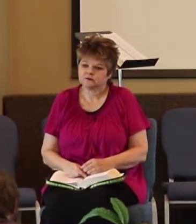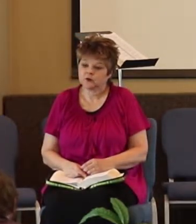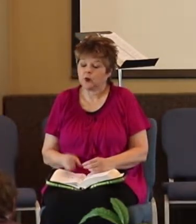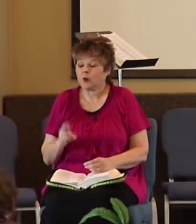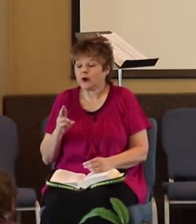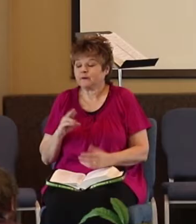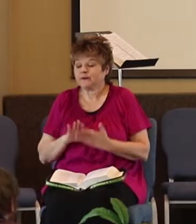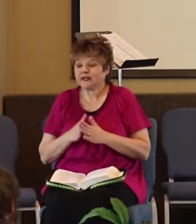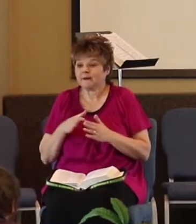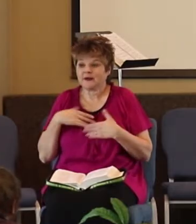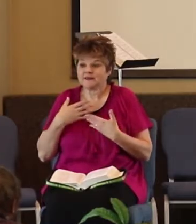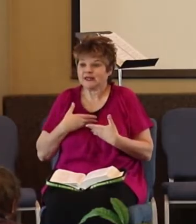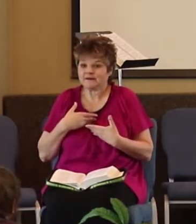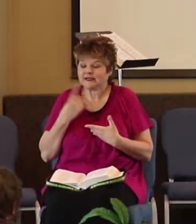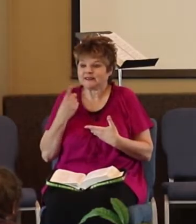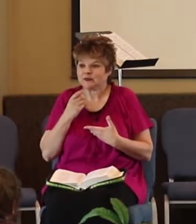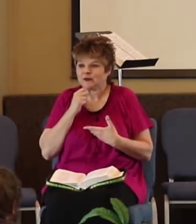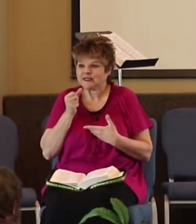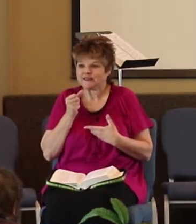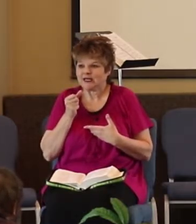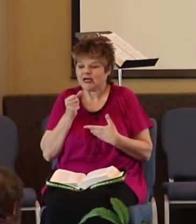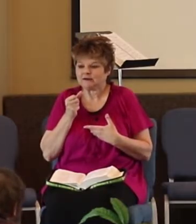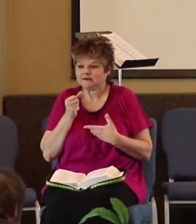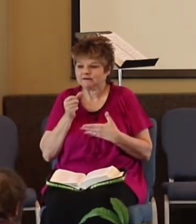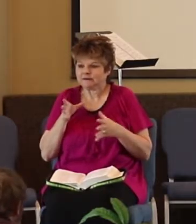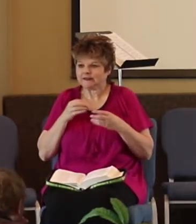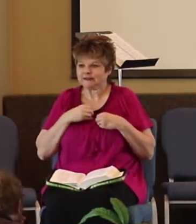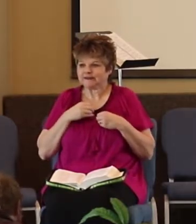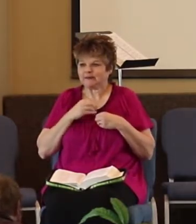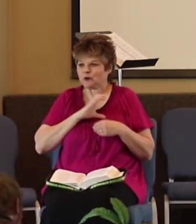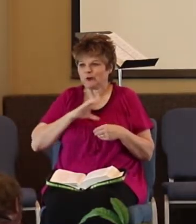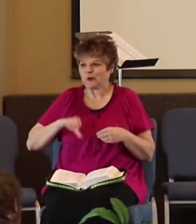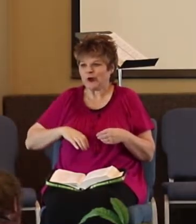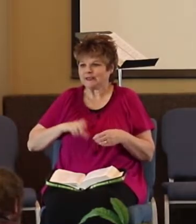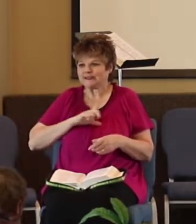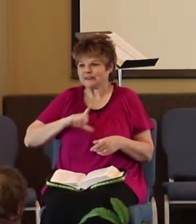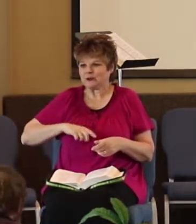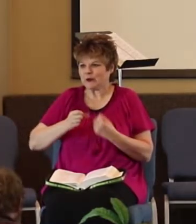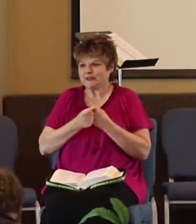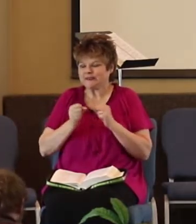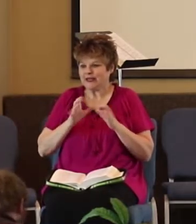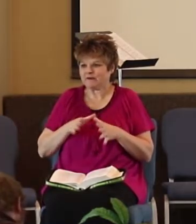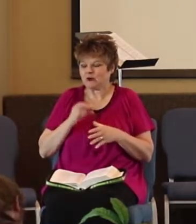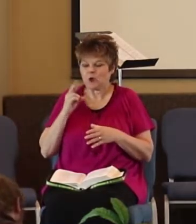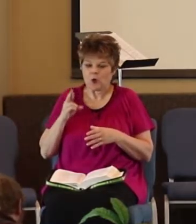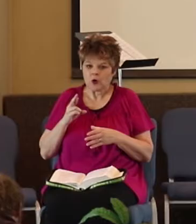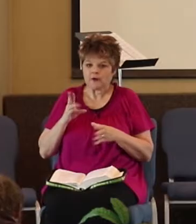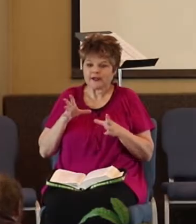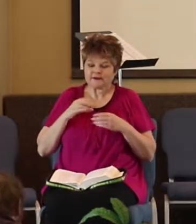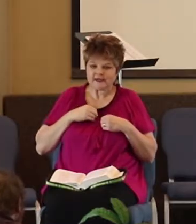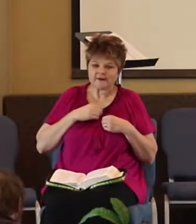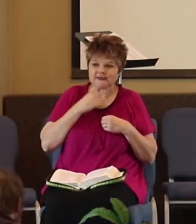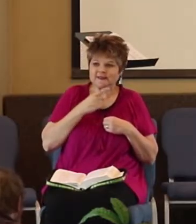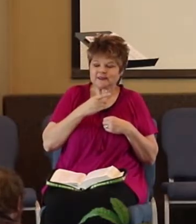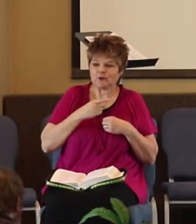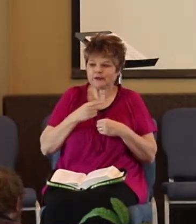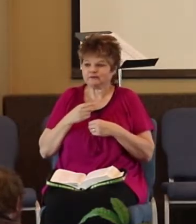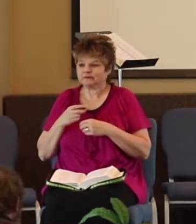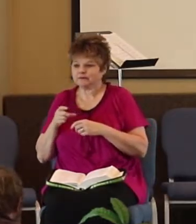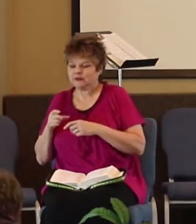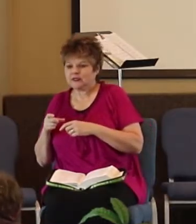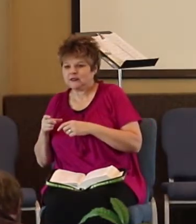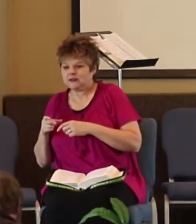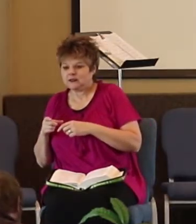Or we get upset because someone doesn't receive Christ as Lord and Savior. Or we get upset because someone supports Hillary or someone supports Donald